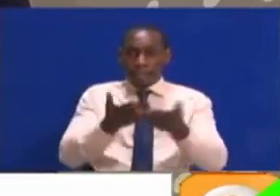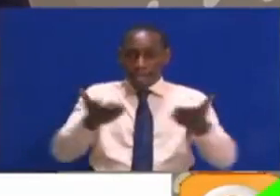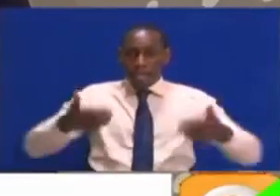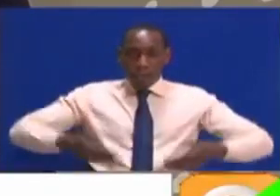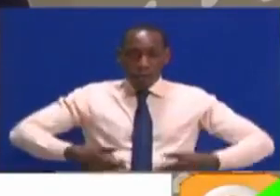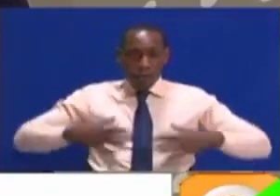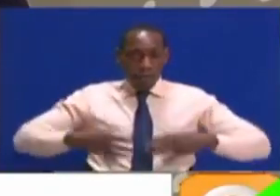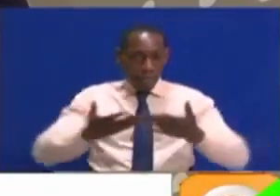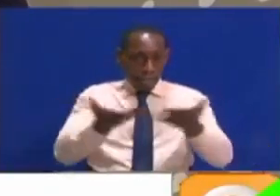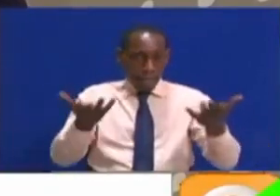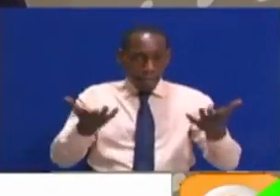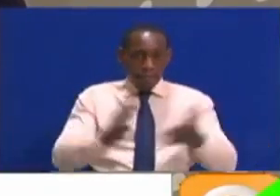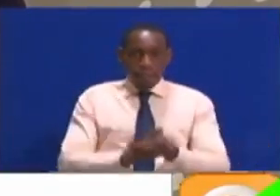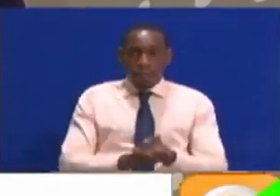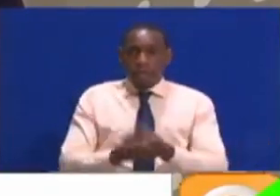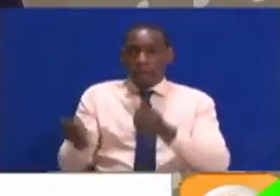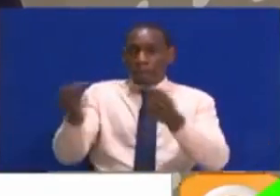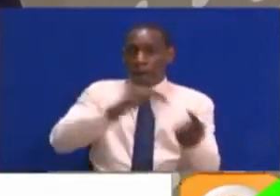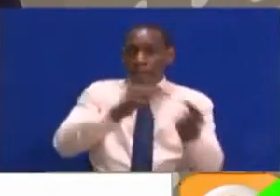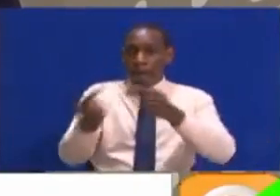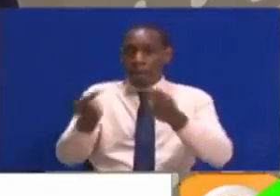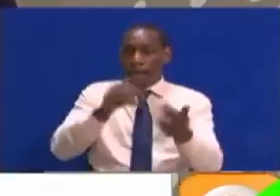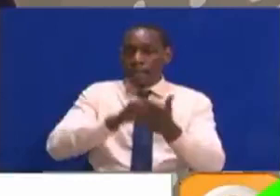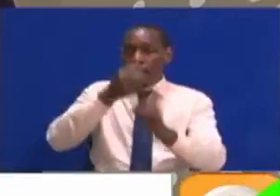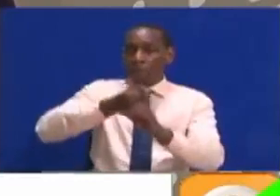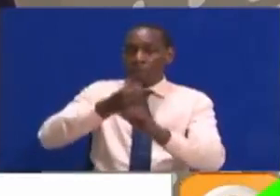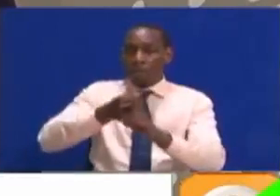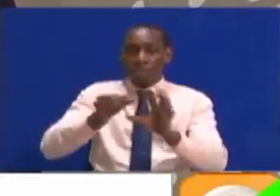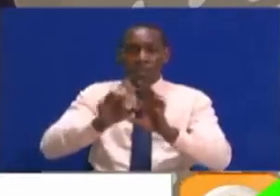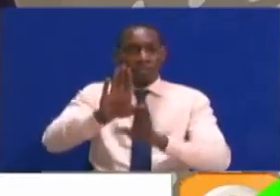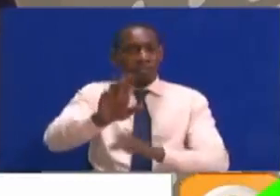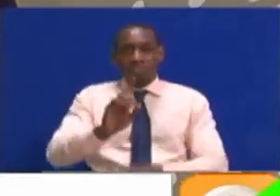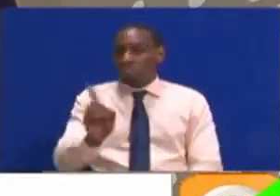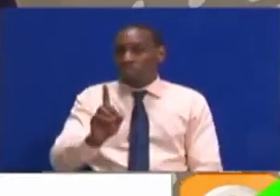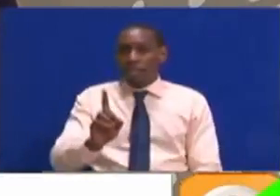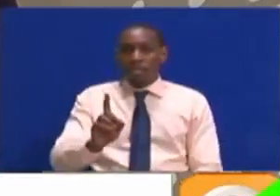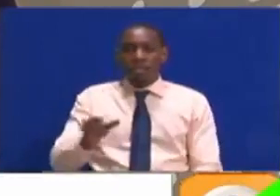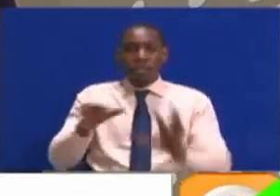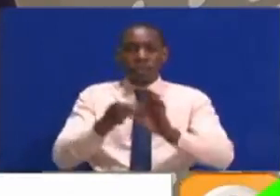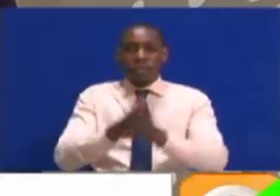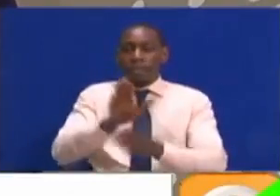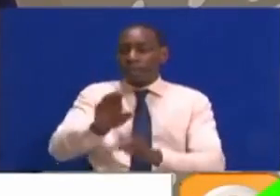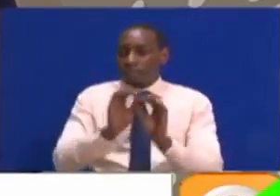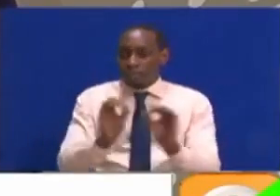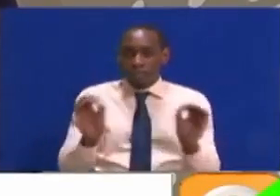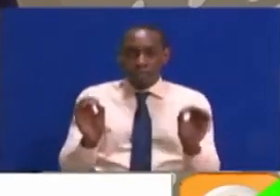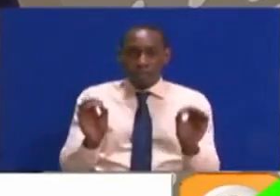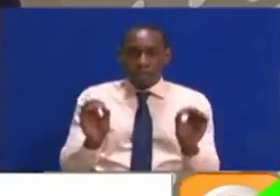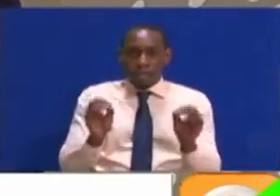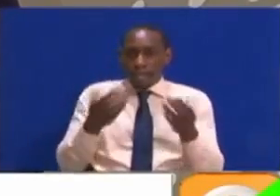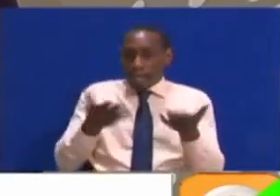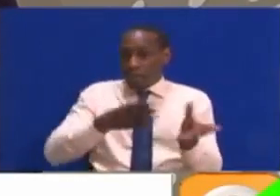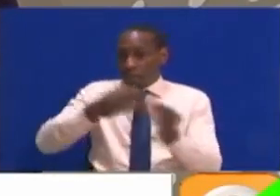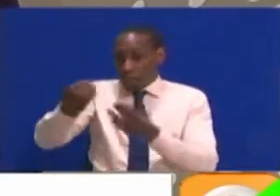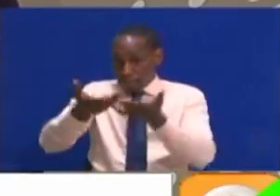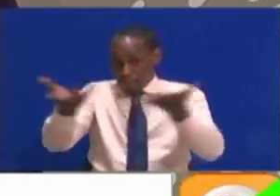men and women, the wars you fight for are not yours. They have nothing to do with you. So go out